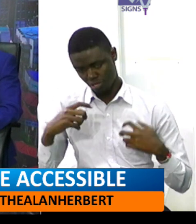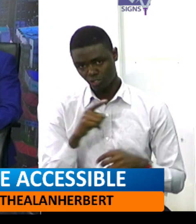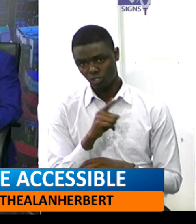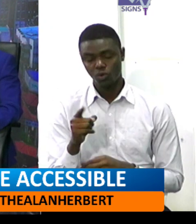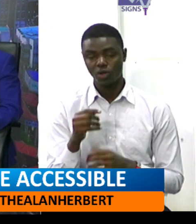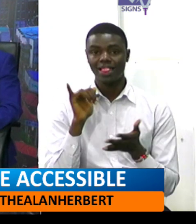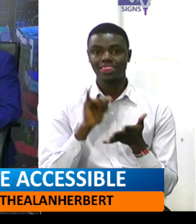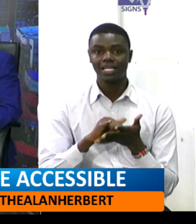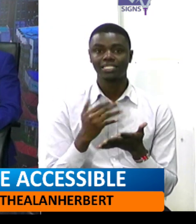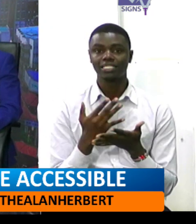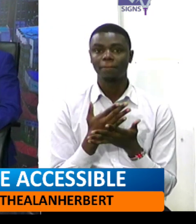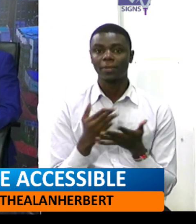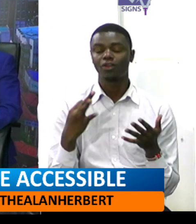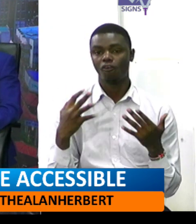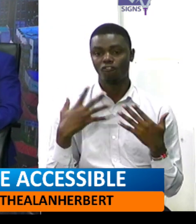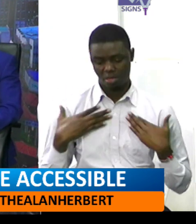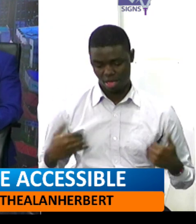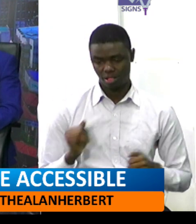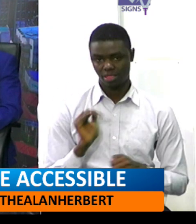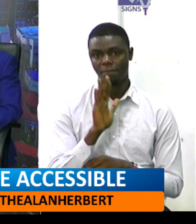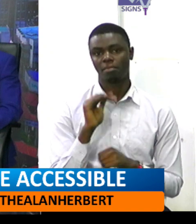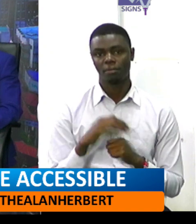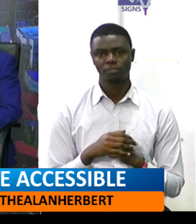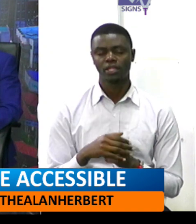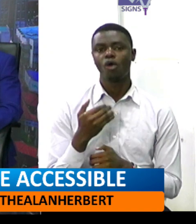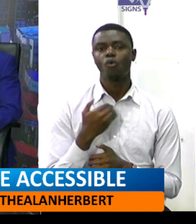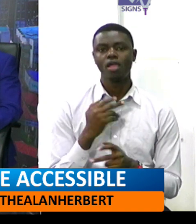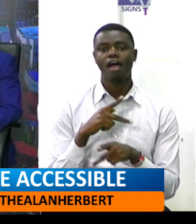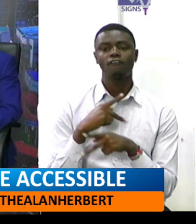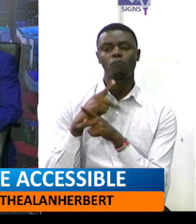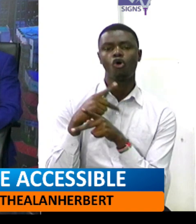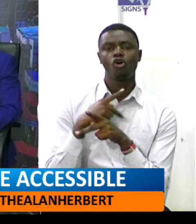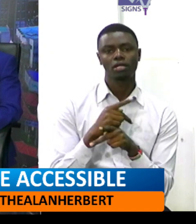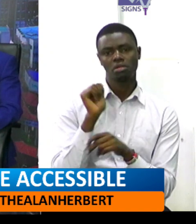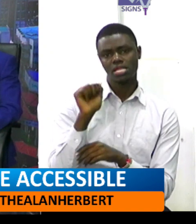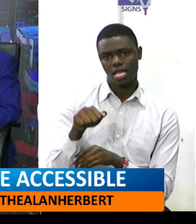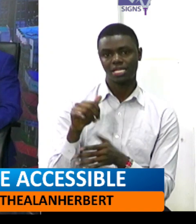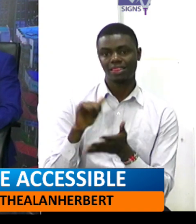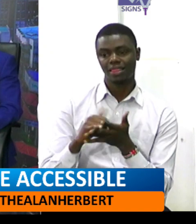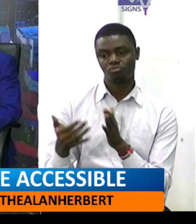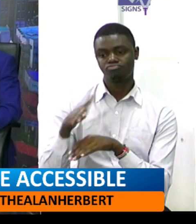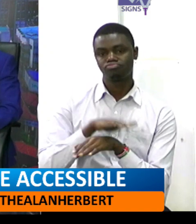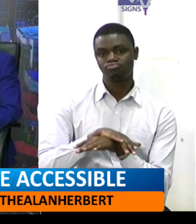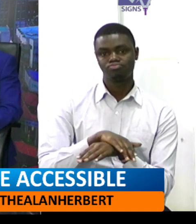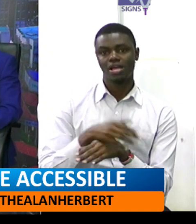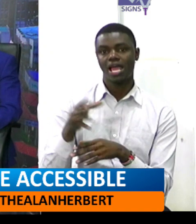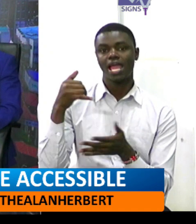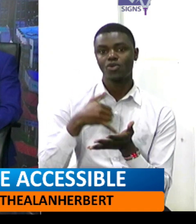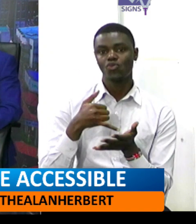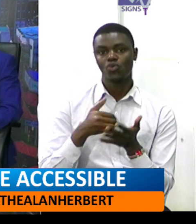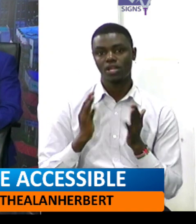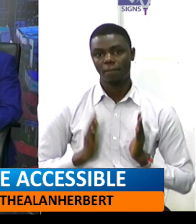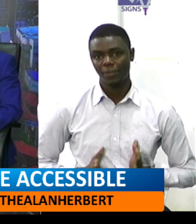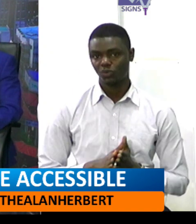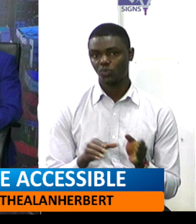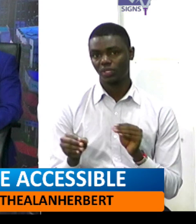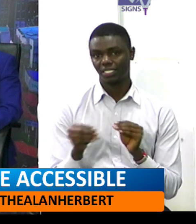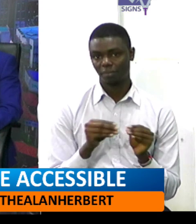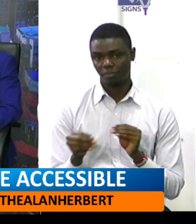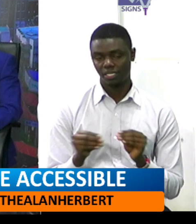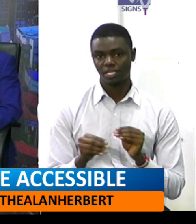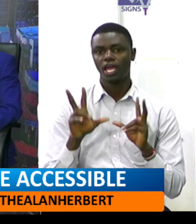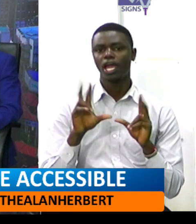is part of well-being anyway. So we have products, yes, that would cover, including people with disabilities, and